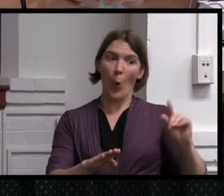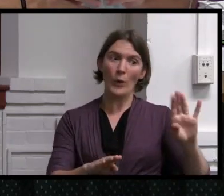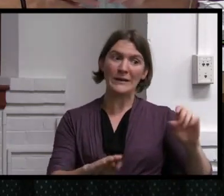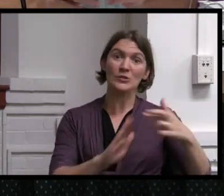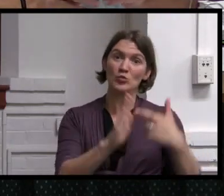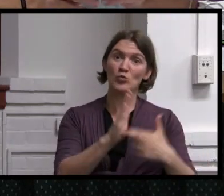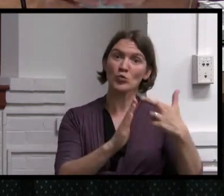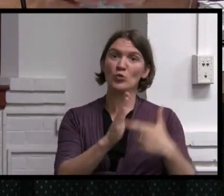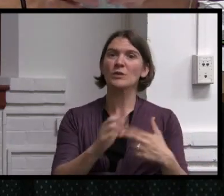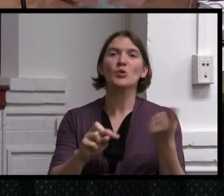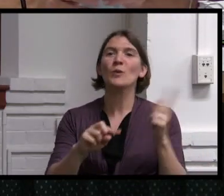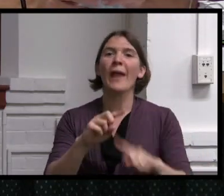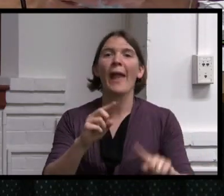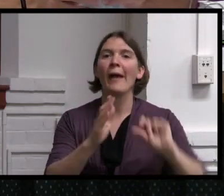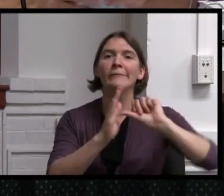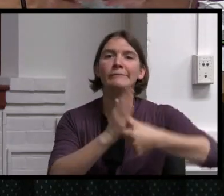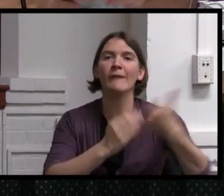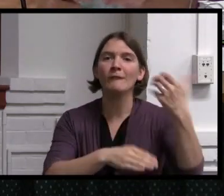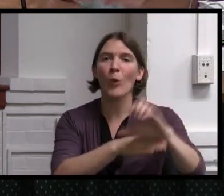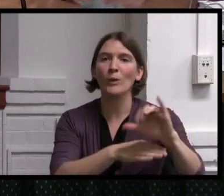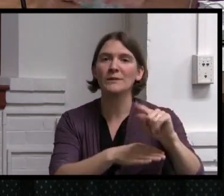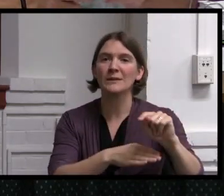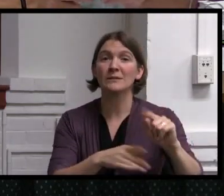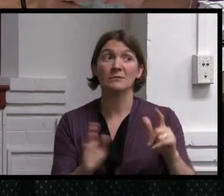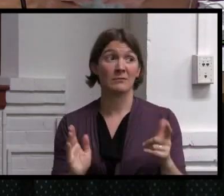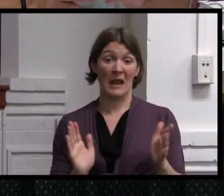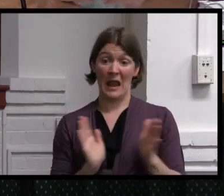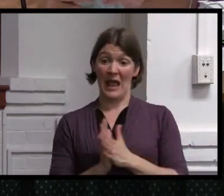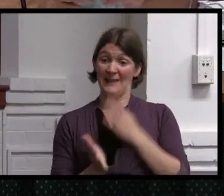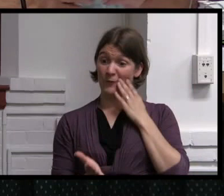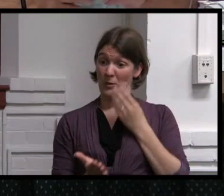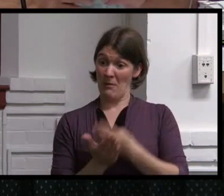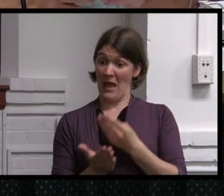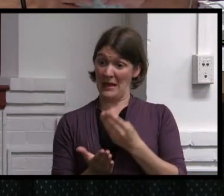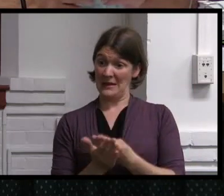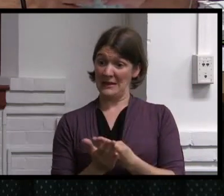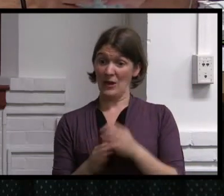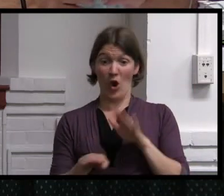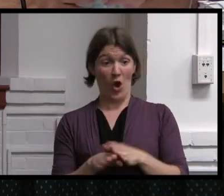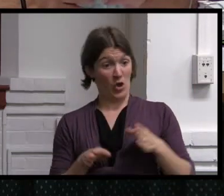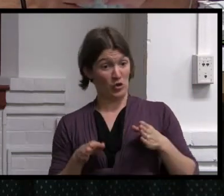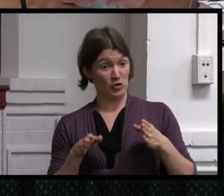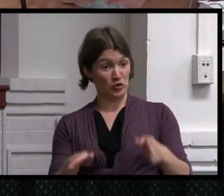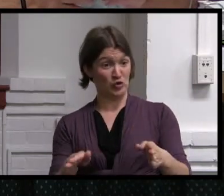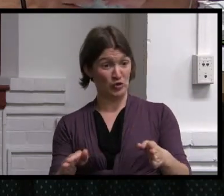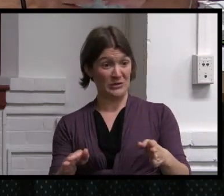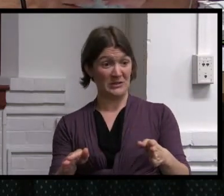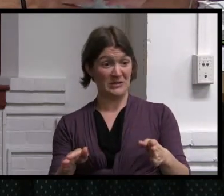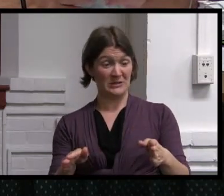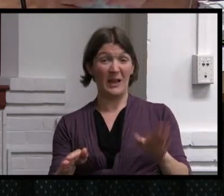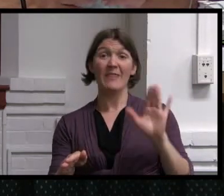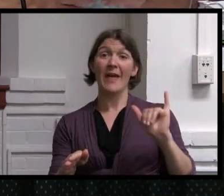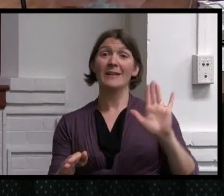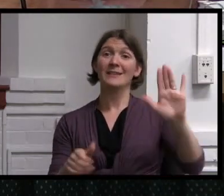it's unenforceable because asking for money from someone down on the streets is a